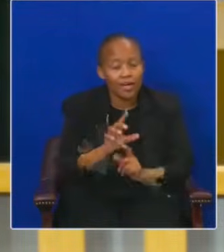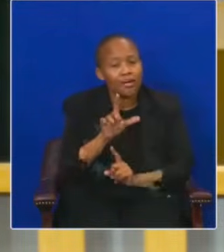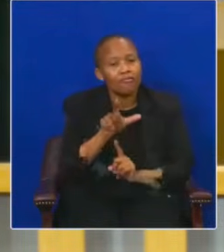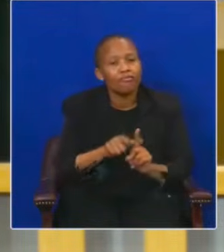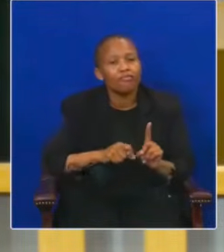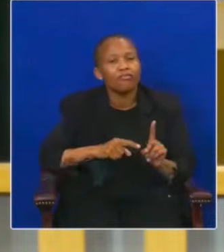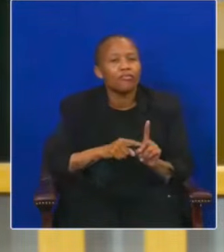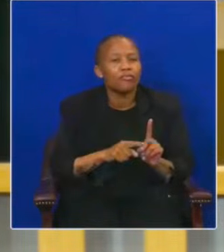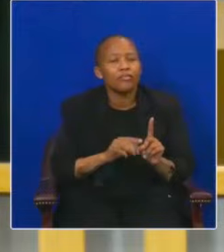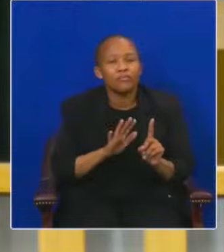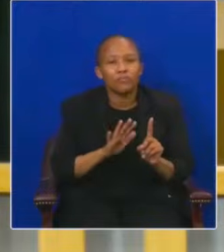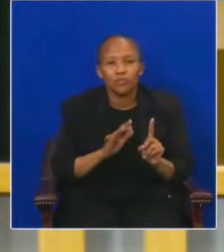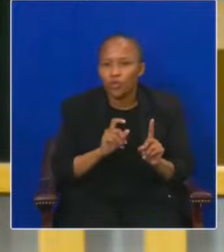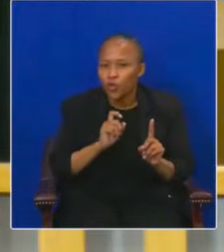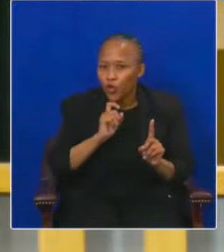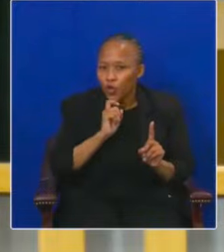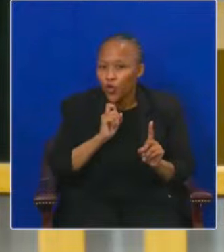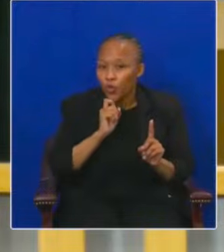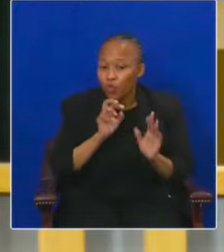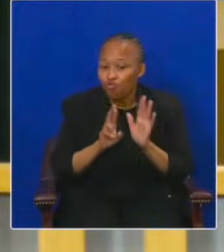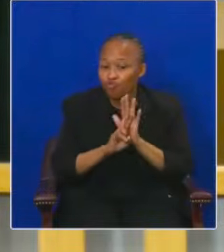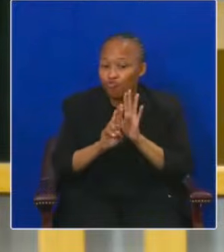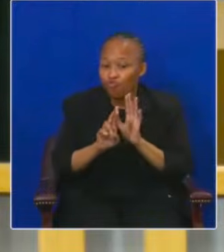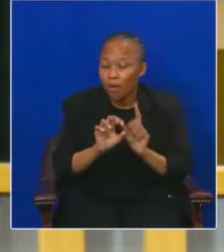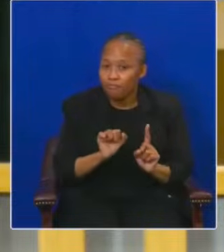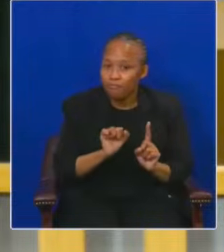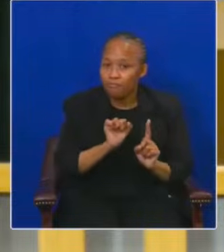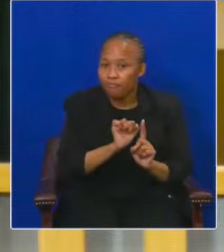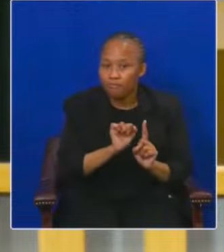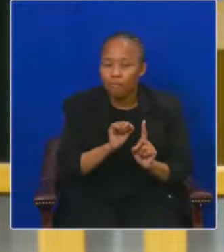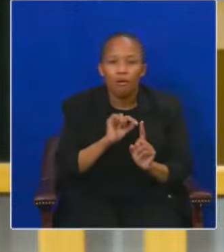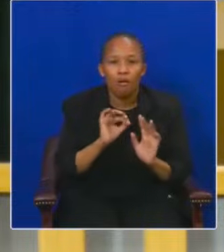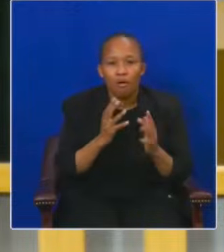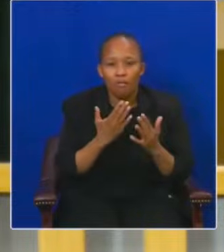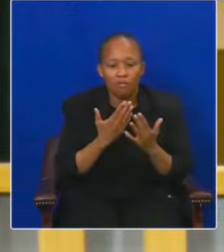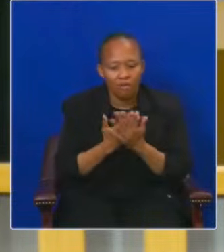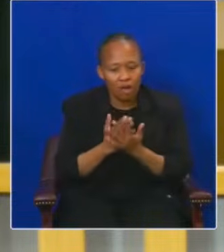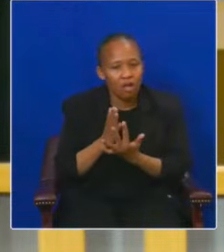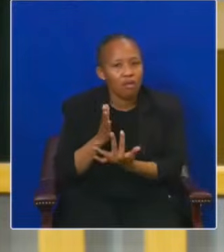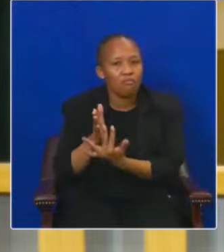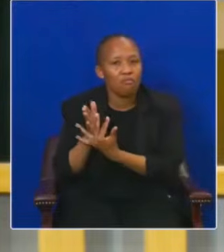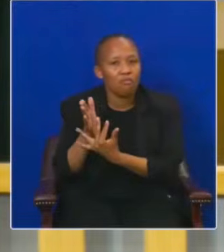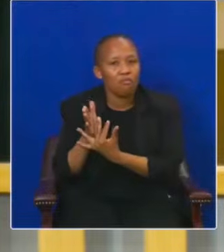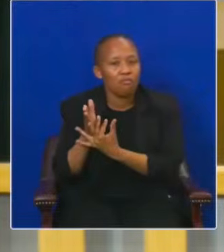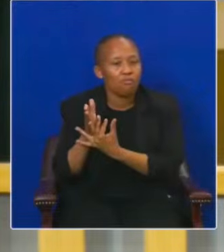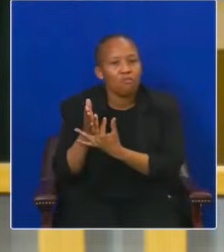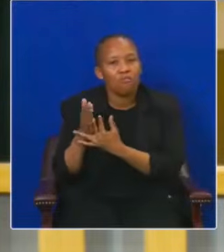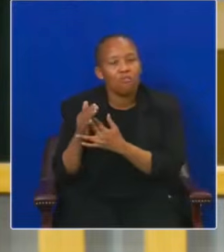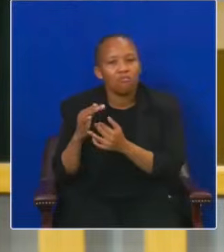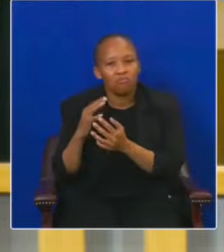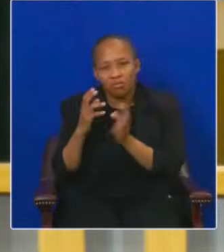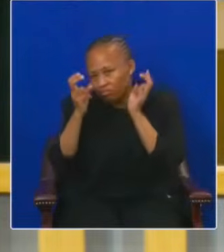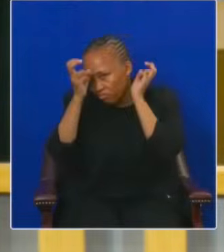to gain access to the prison for wrong reasons. Thank you, Commissioners.